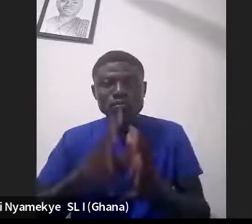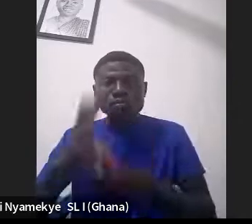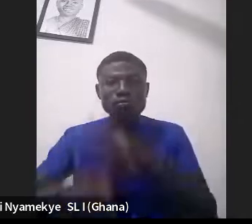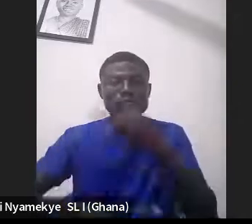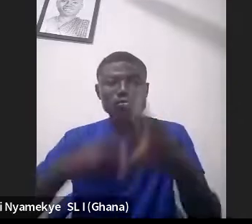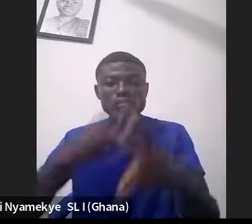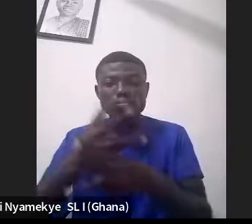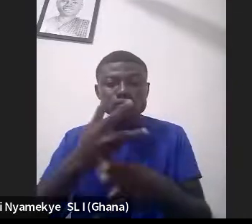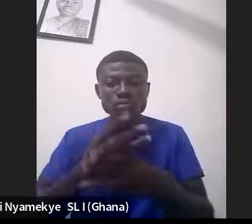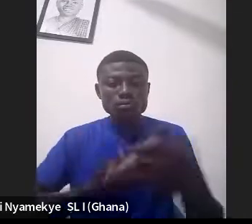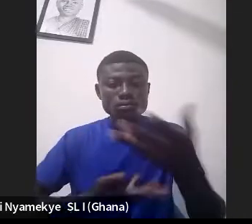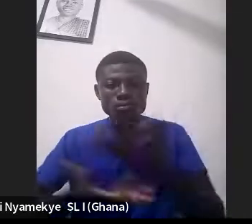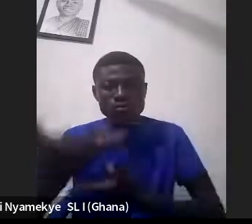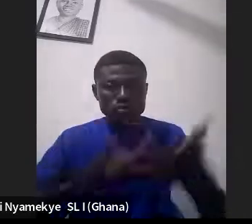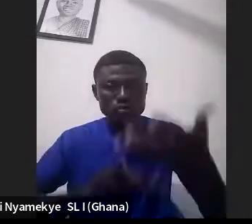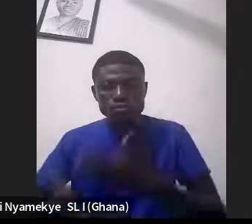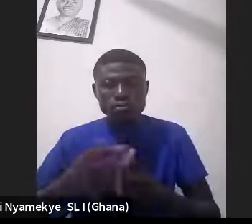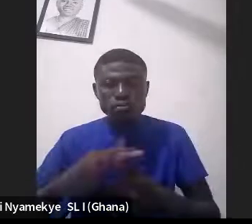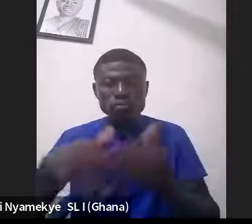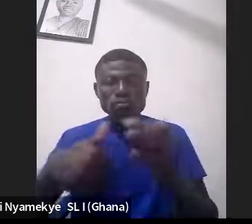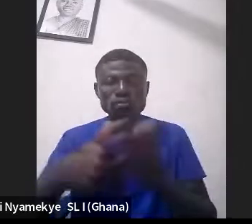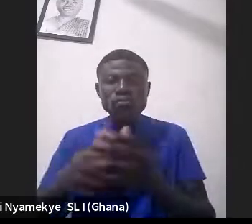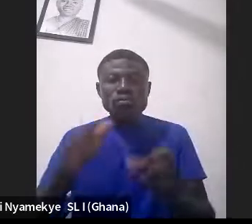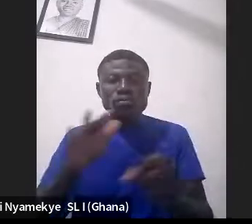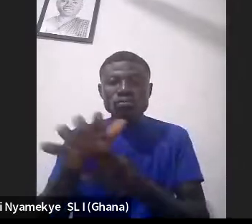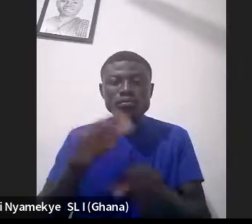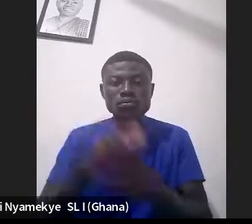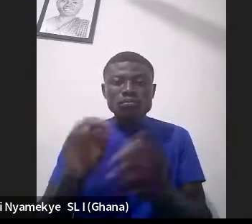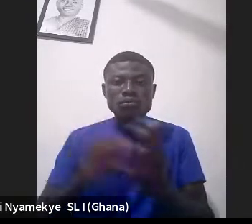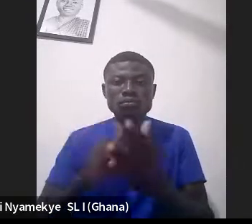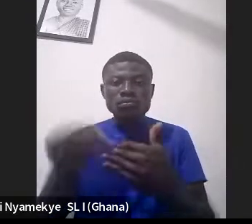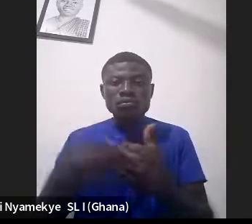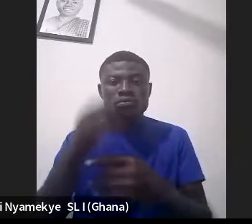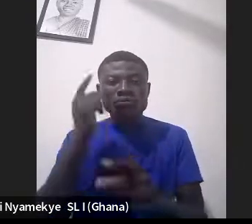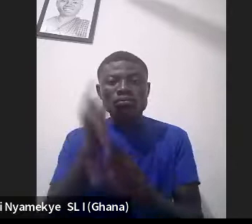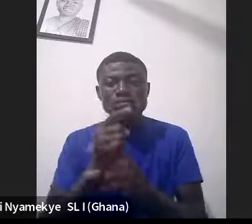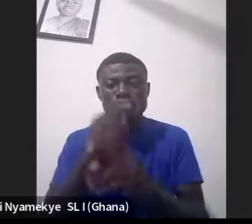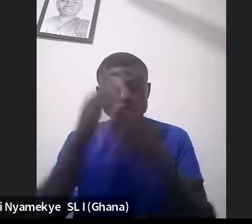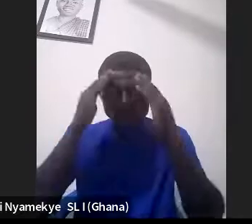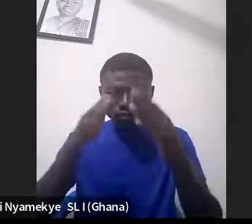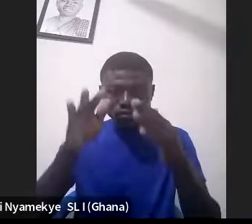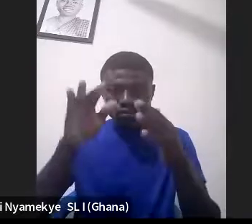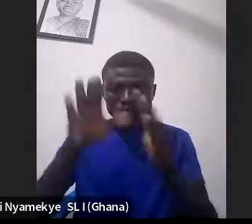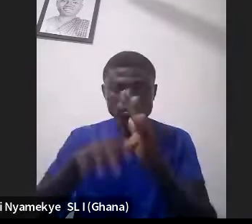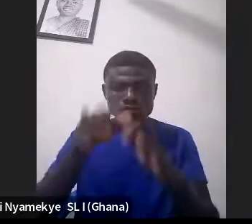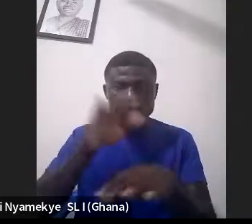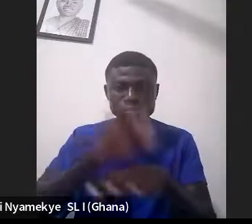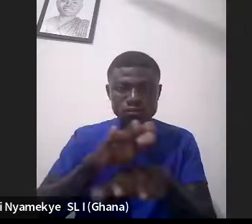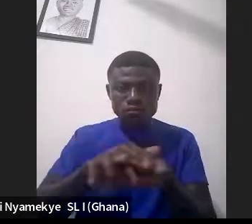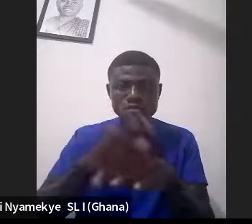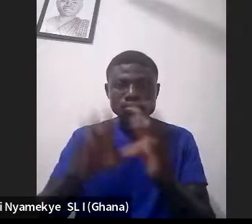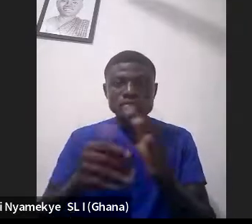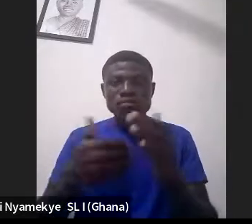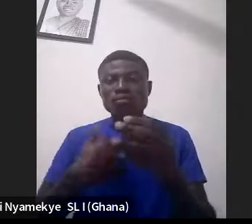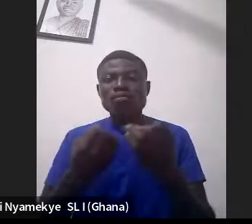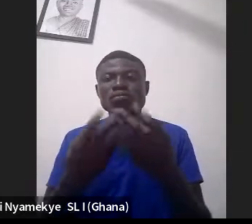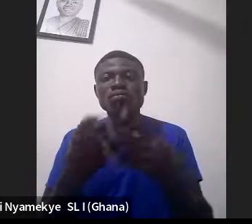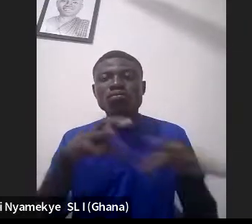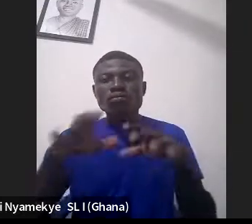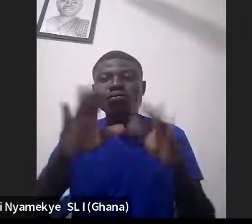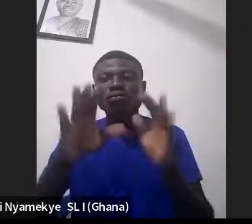conversation. The whole of October, we're just focusing on that. And there are several activities that